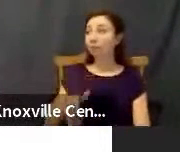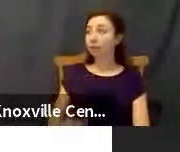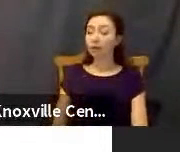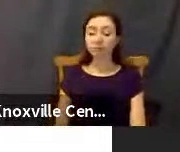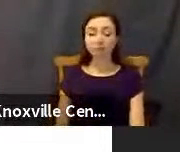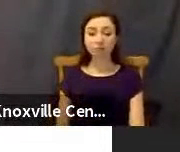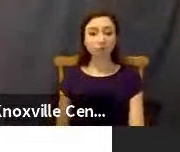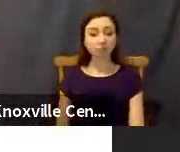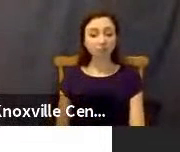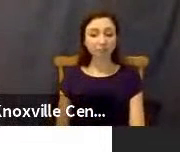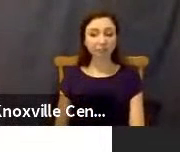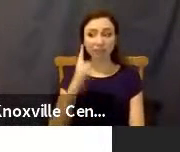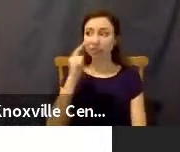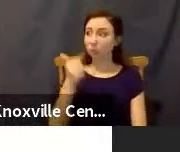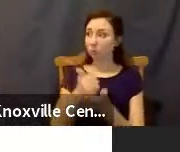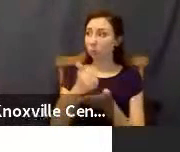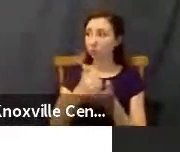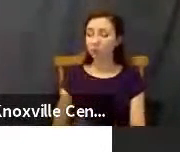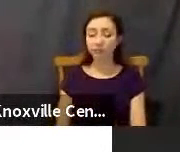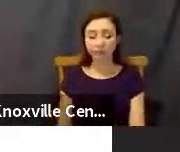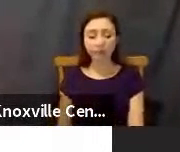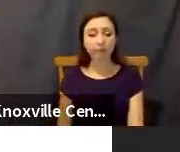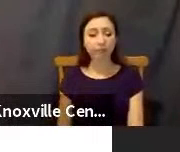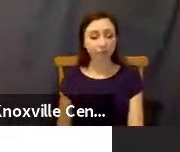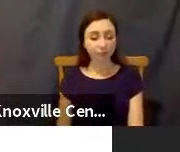I think it'd be very helpful.